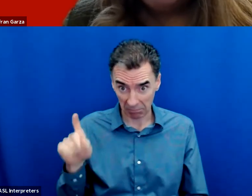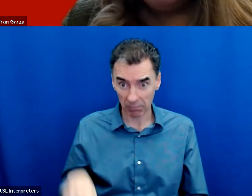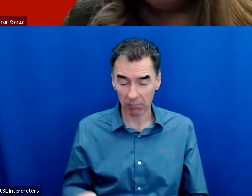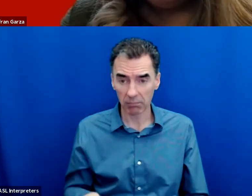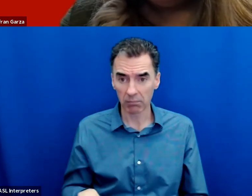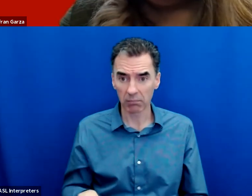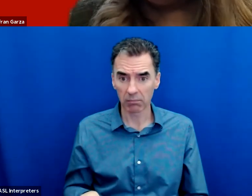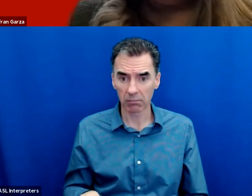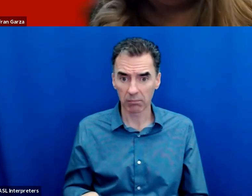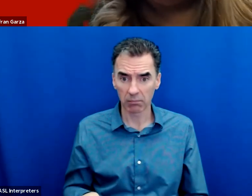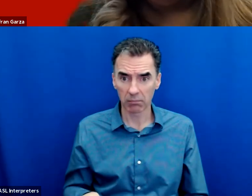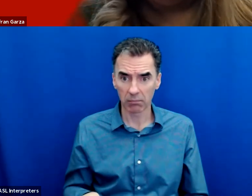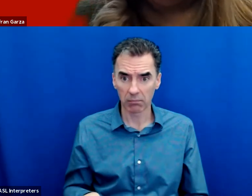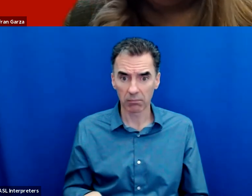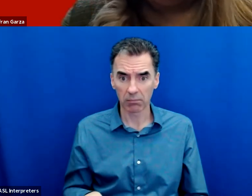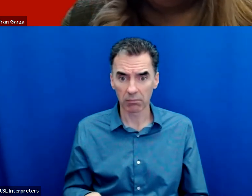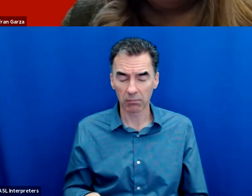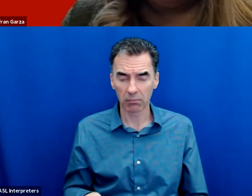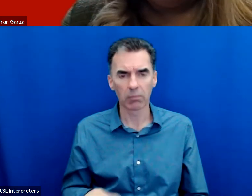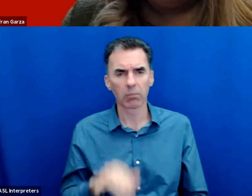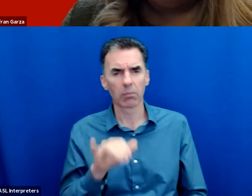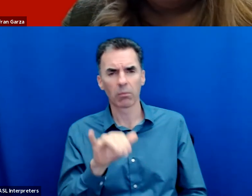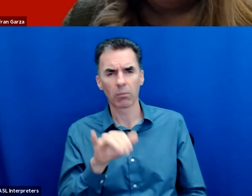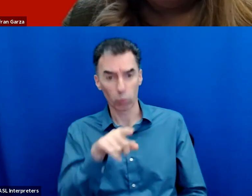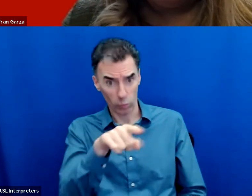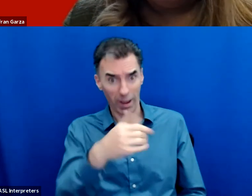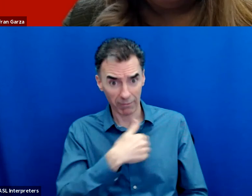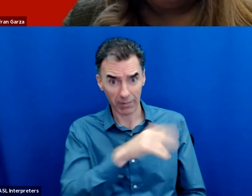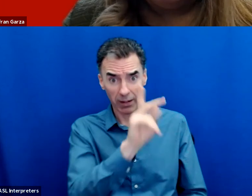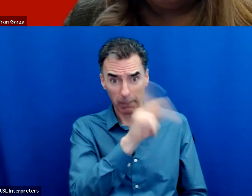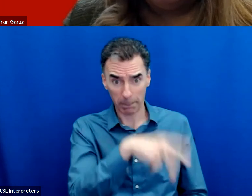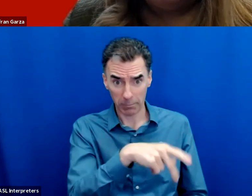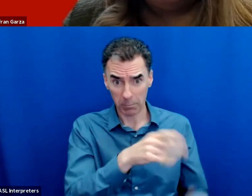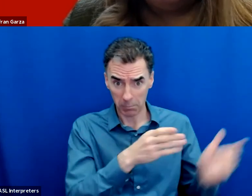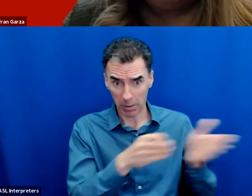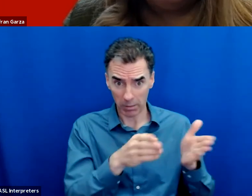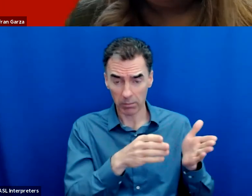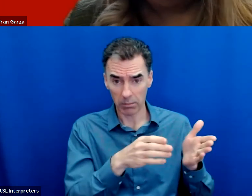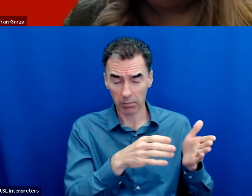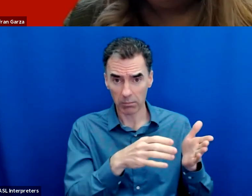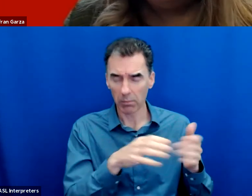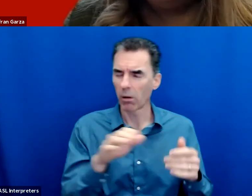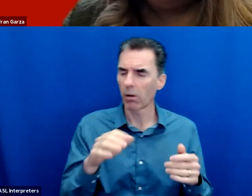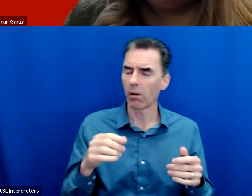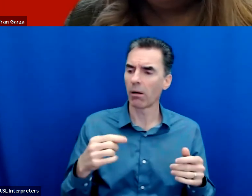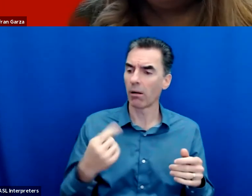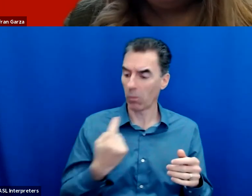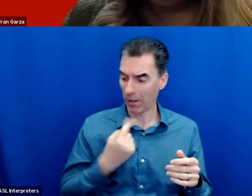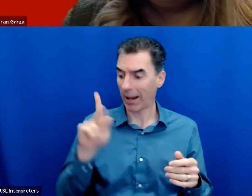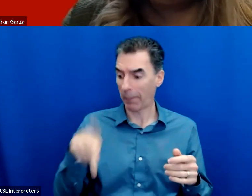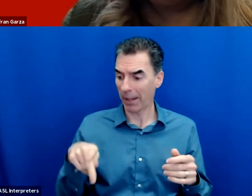Or whoever does. So you're saying that you have Kaiser, okay, okay, go ahead, One Francis. person has Kaiser, the other